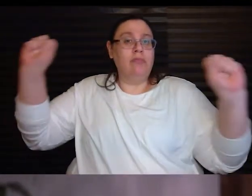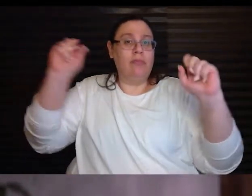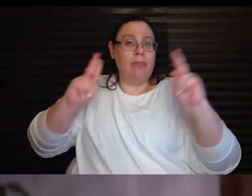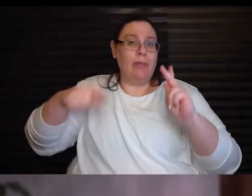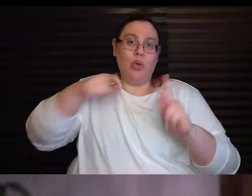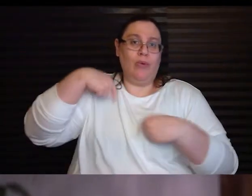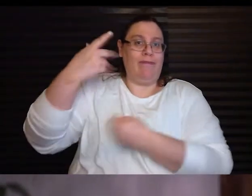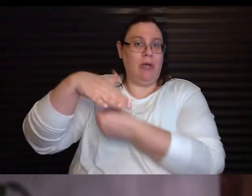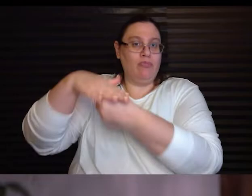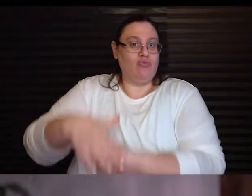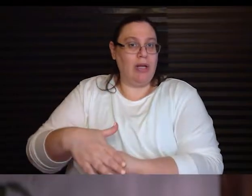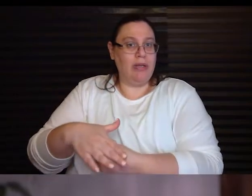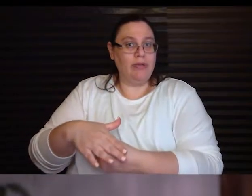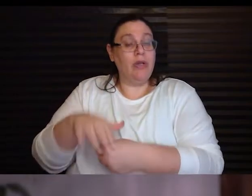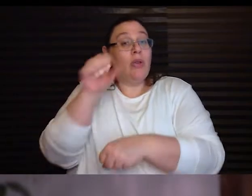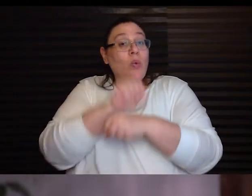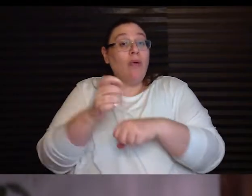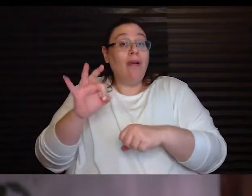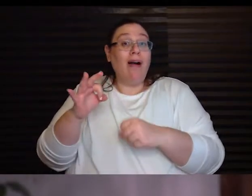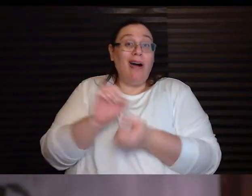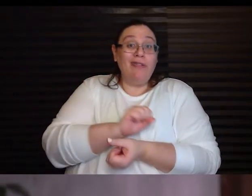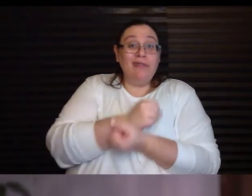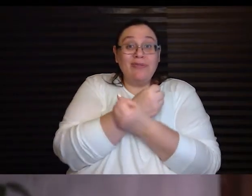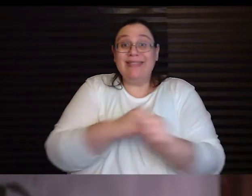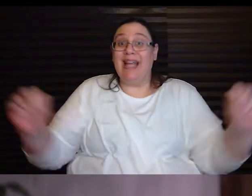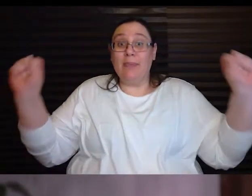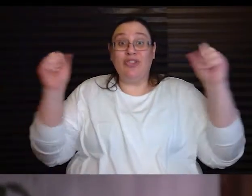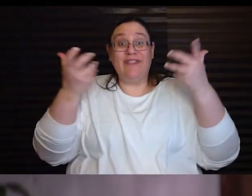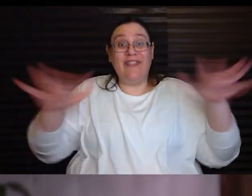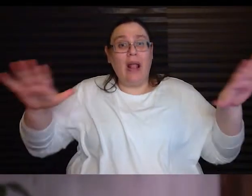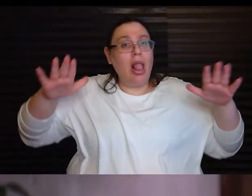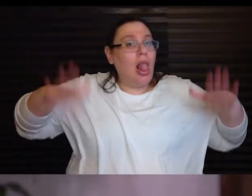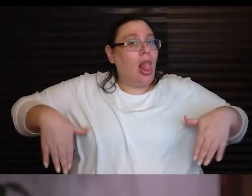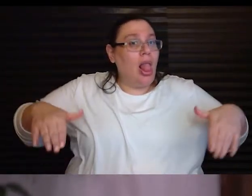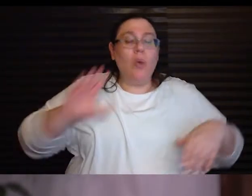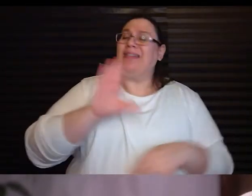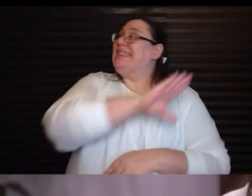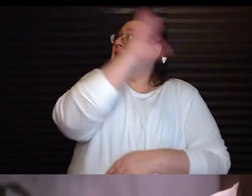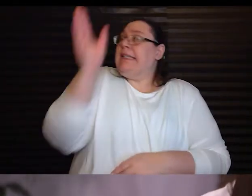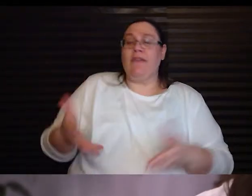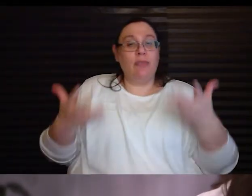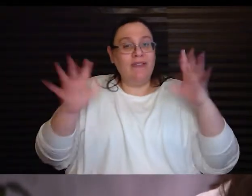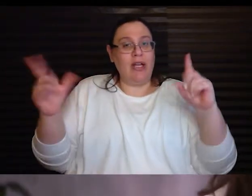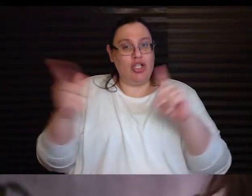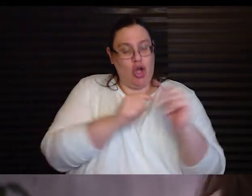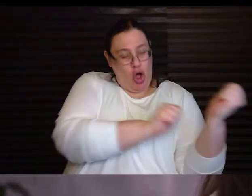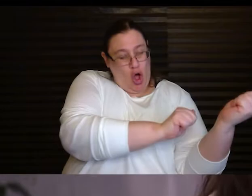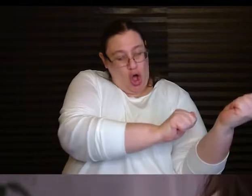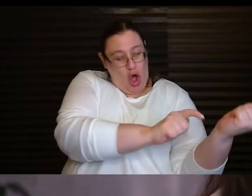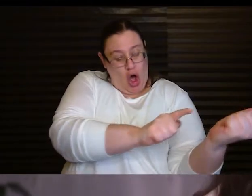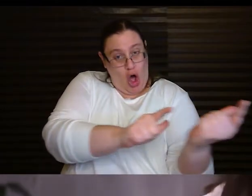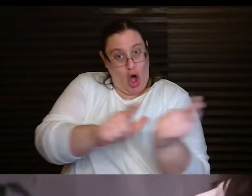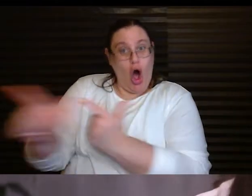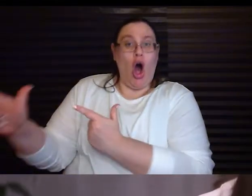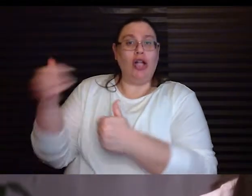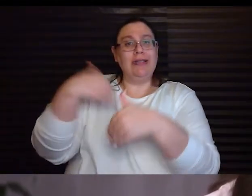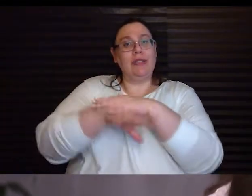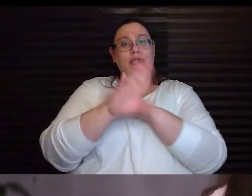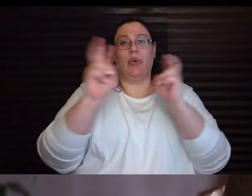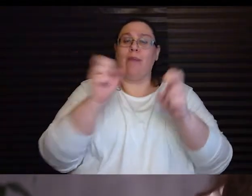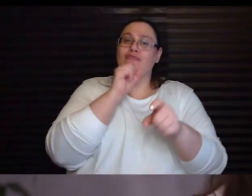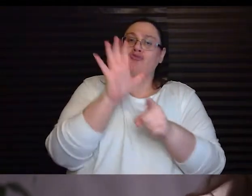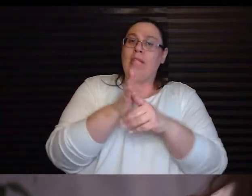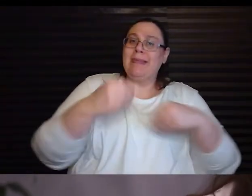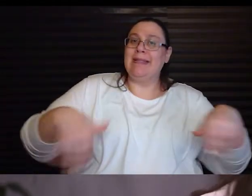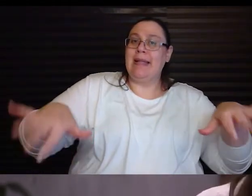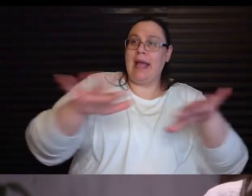achieved. That the work of redemption is not yet done and will not be done until all are able to enter the promised